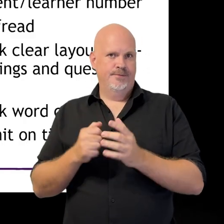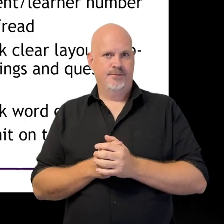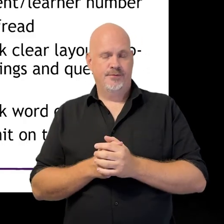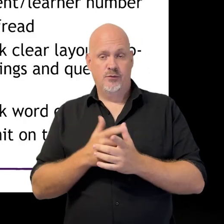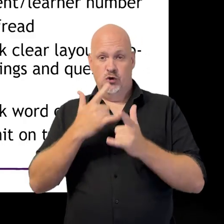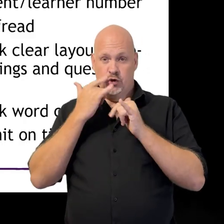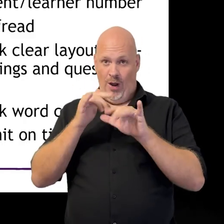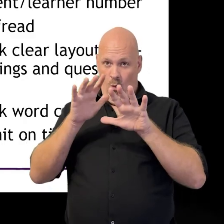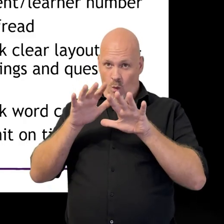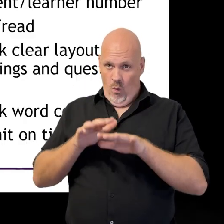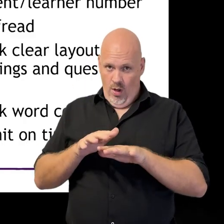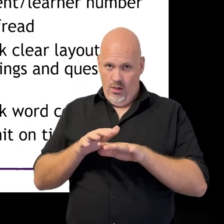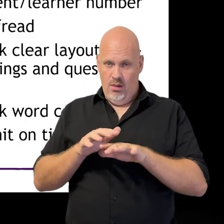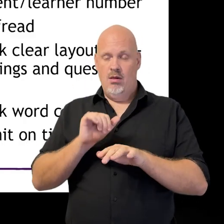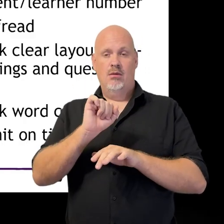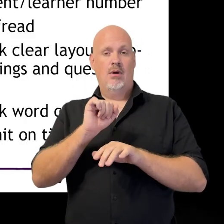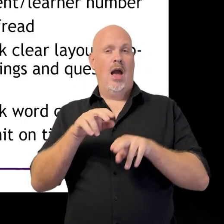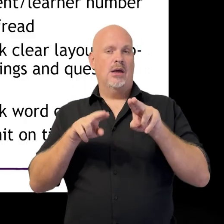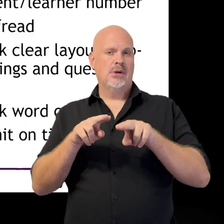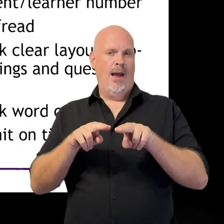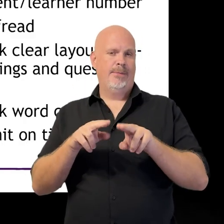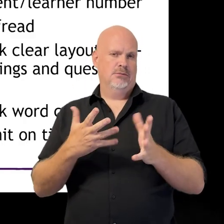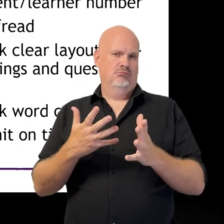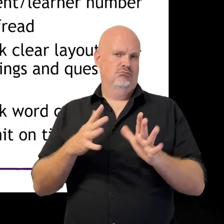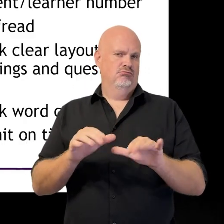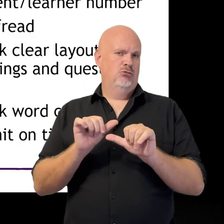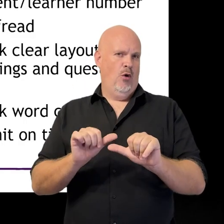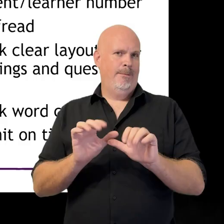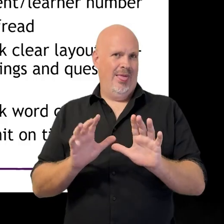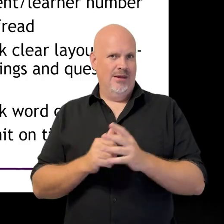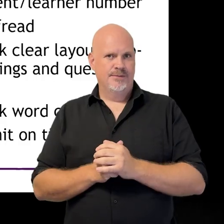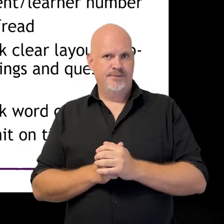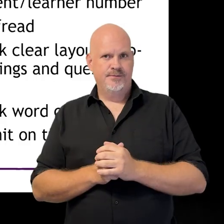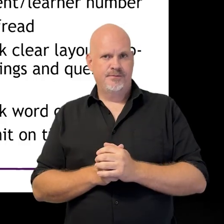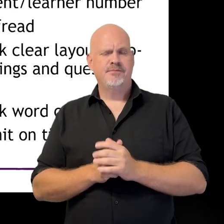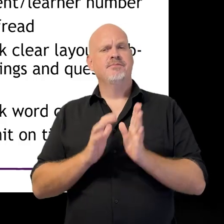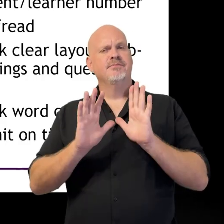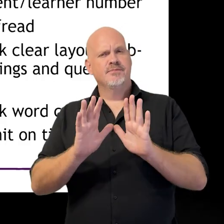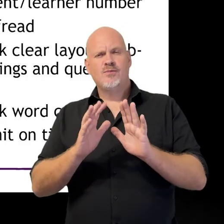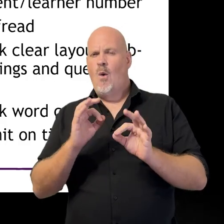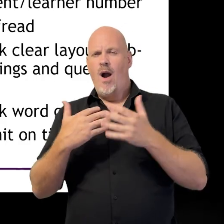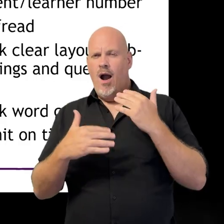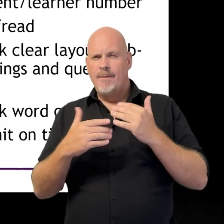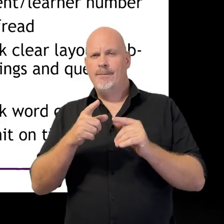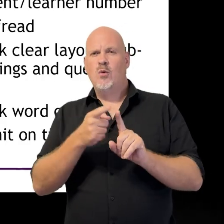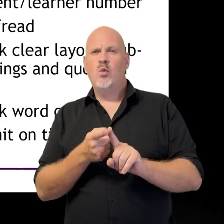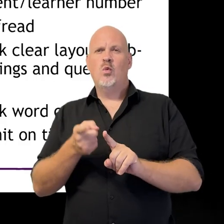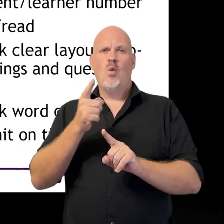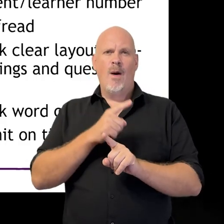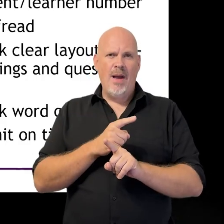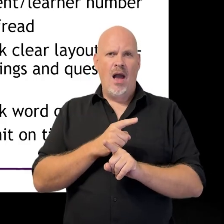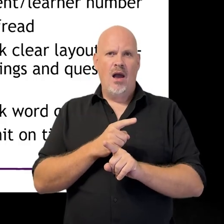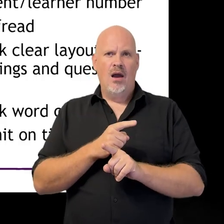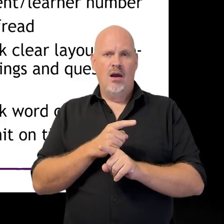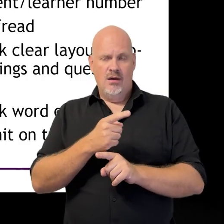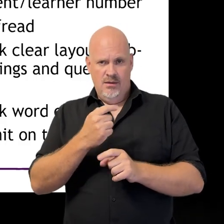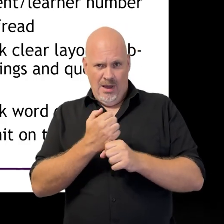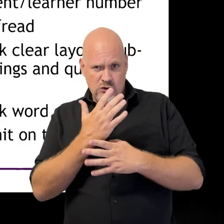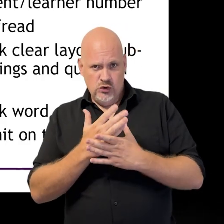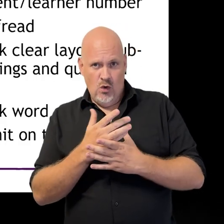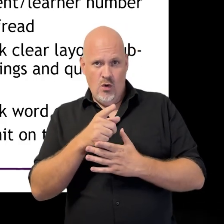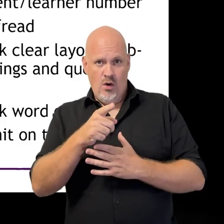again, have you added your name and student number? Have you proofread everything? Have you checked that you've got a clear